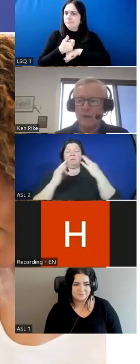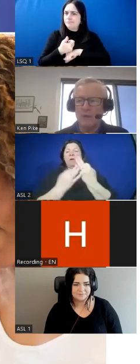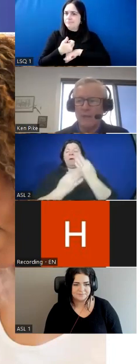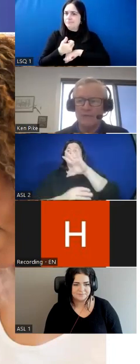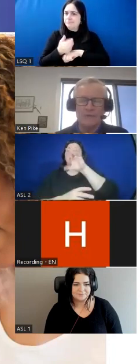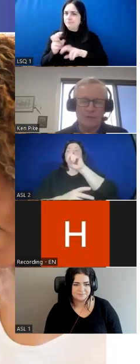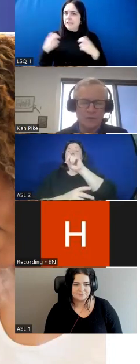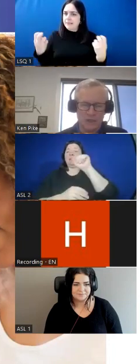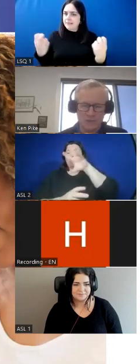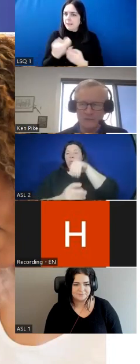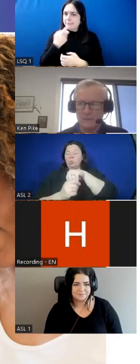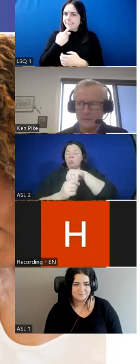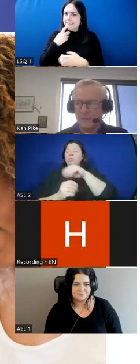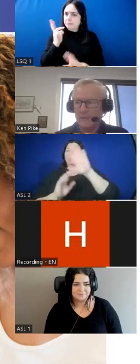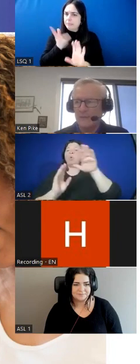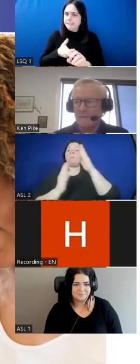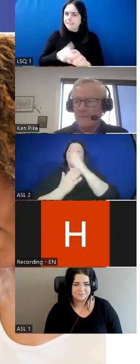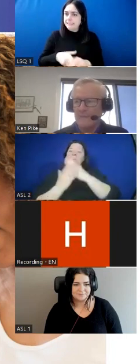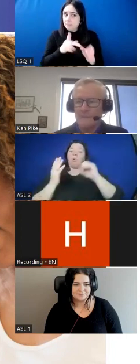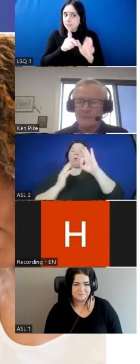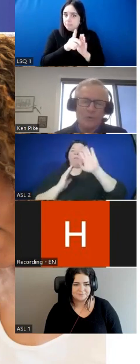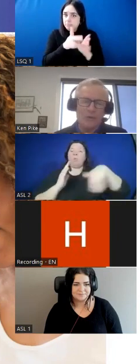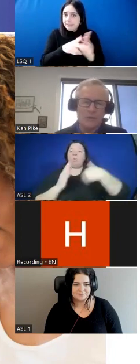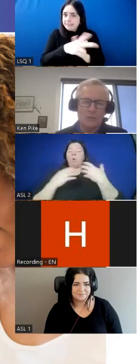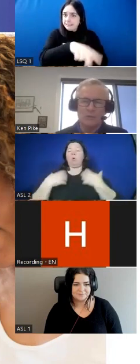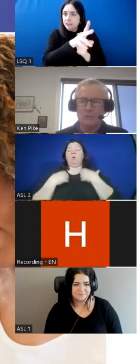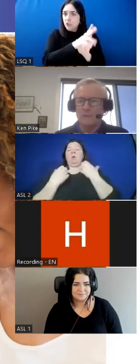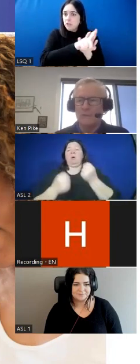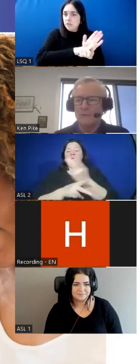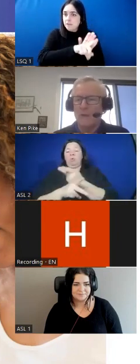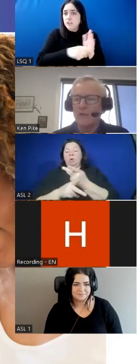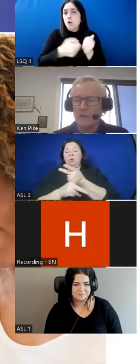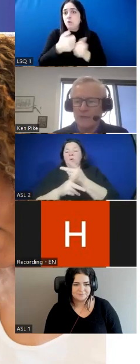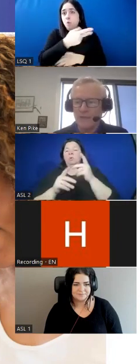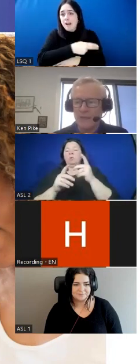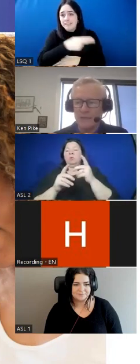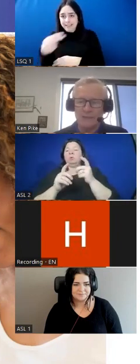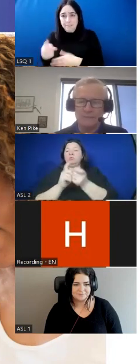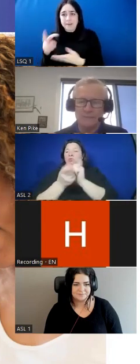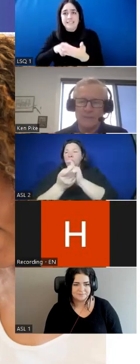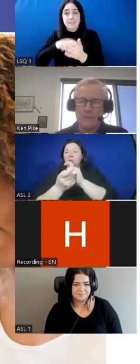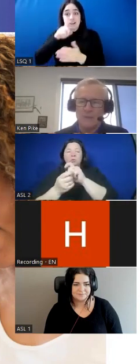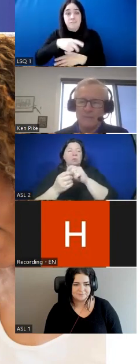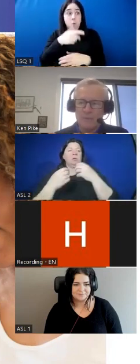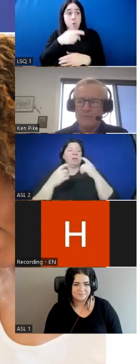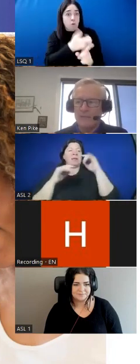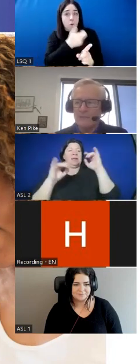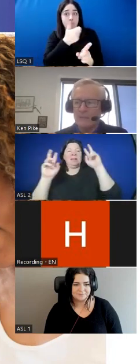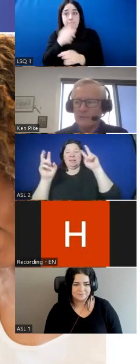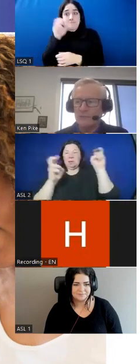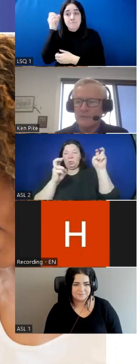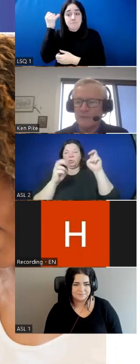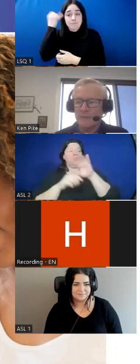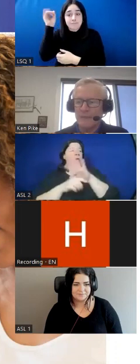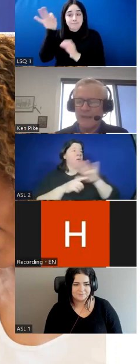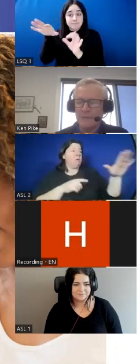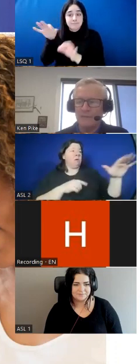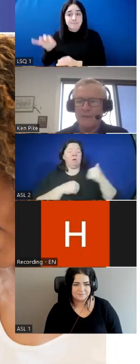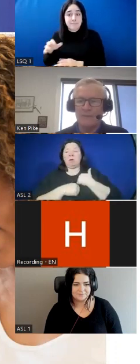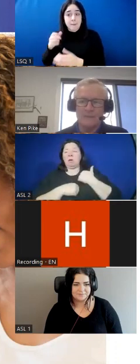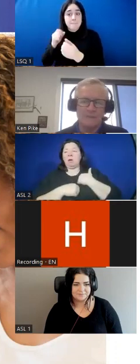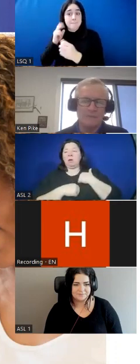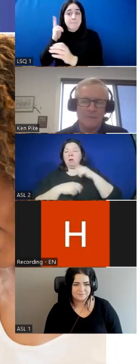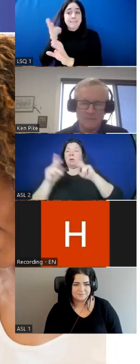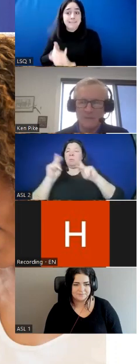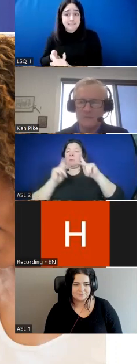of all healthcare changes. This is an important issue all across Canada. People with an intellectual disability and